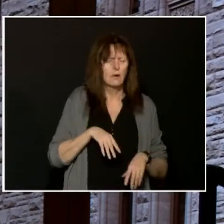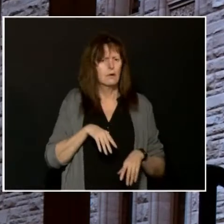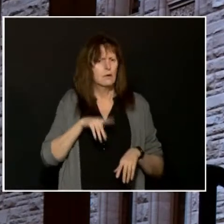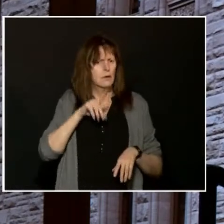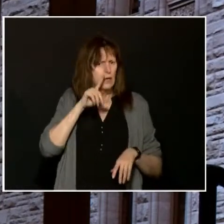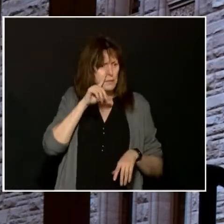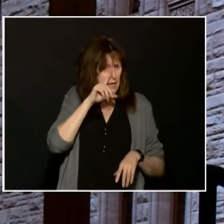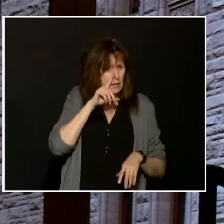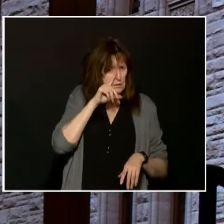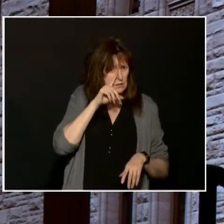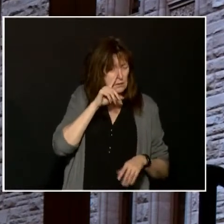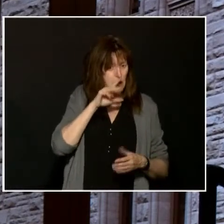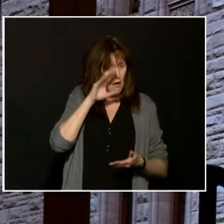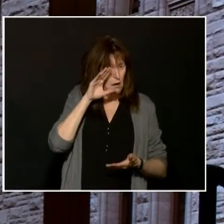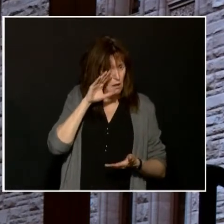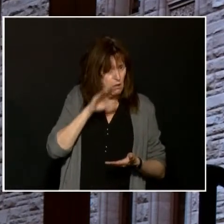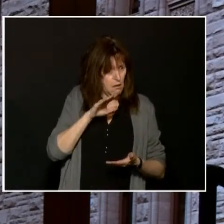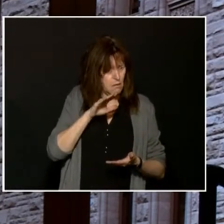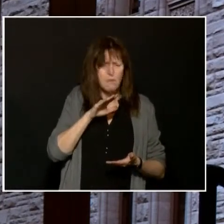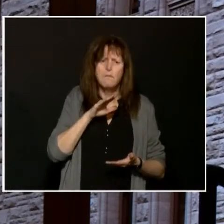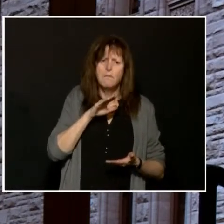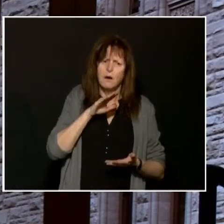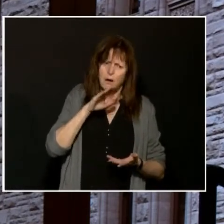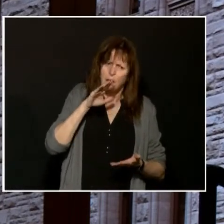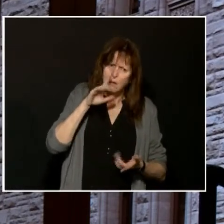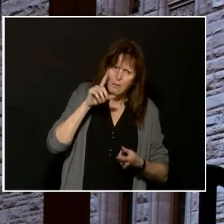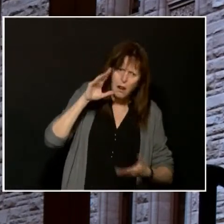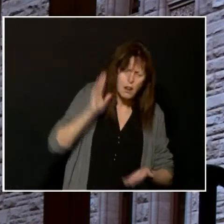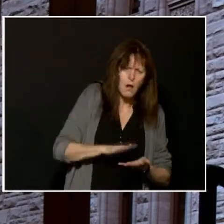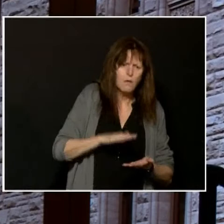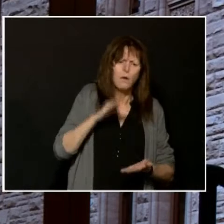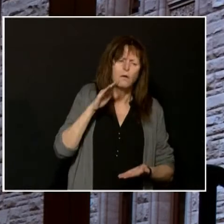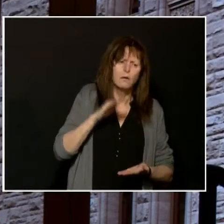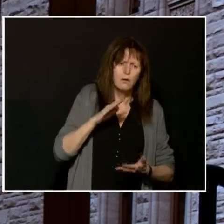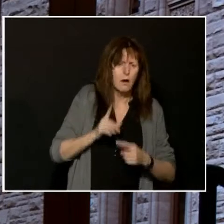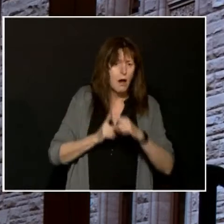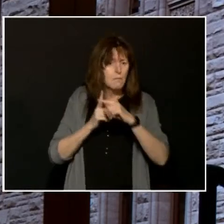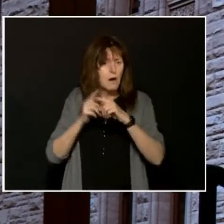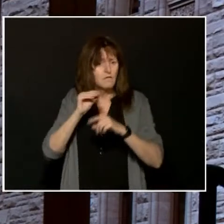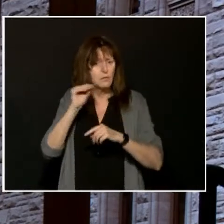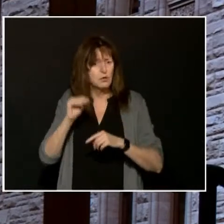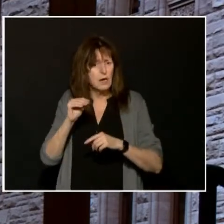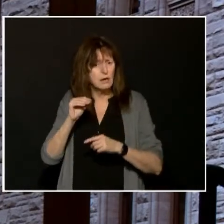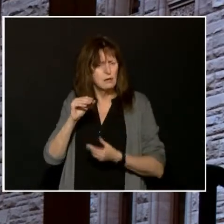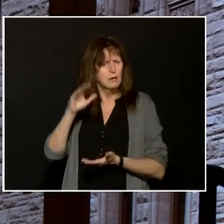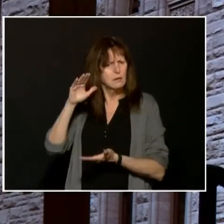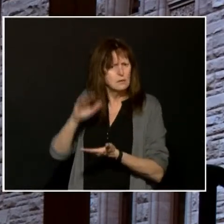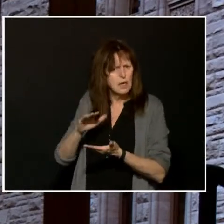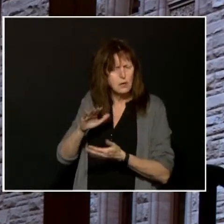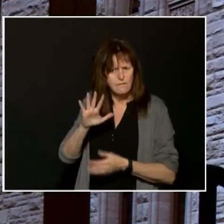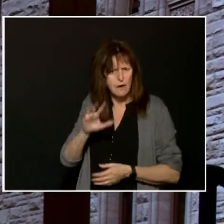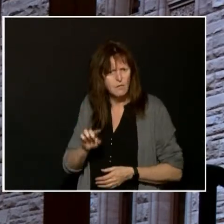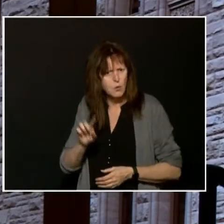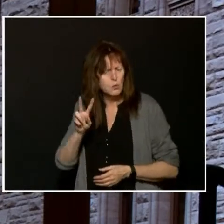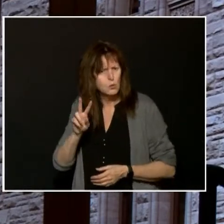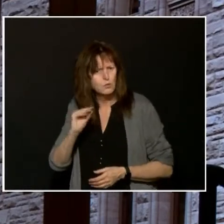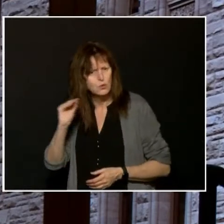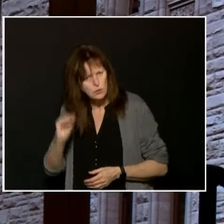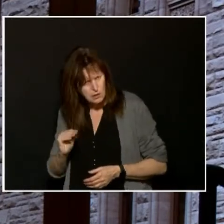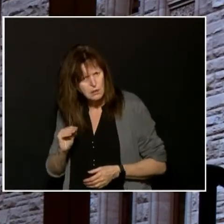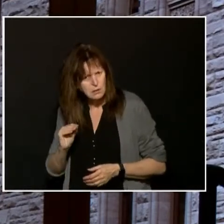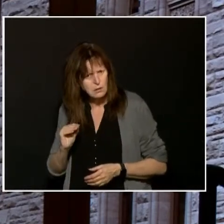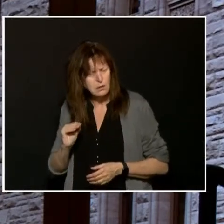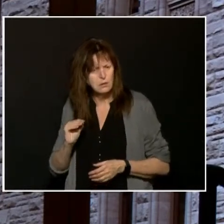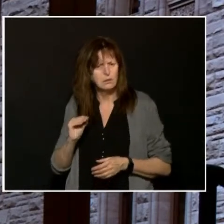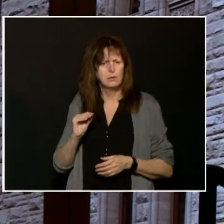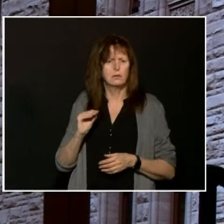not immensely. Our positivity rate is down also to 5.2%. Again, when we were in pre-wave 2,